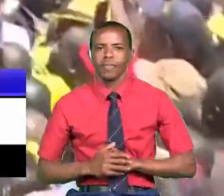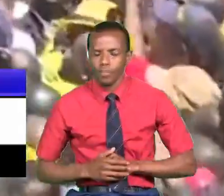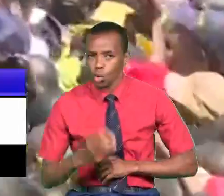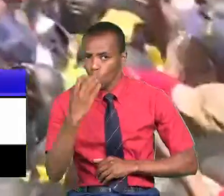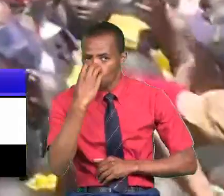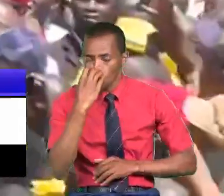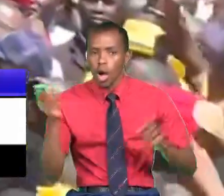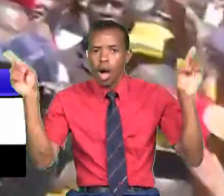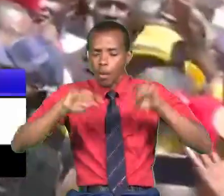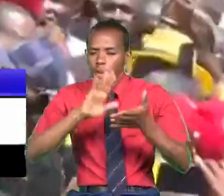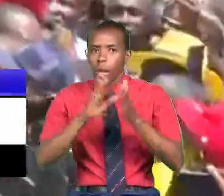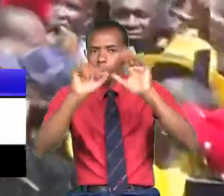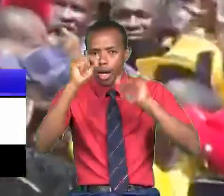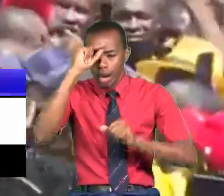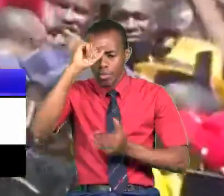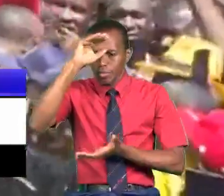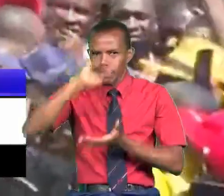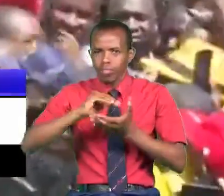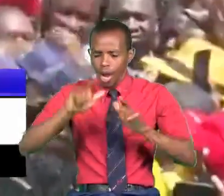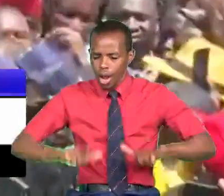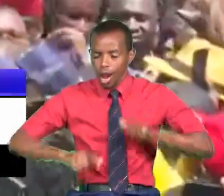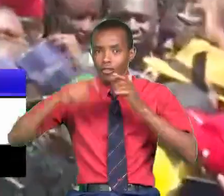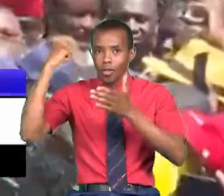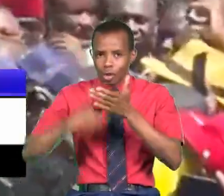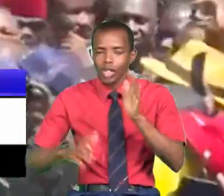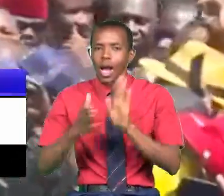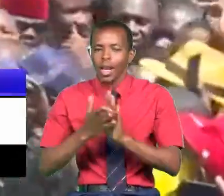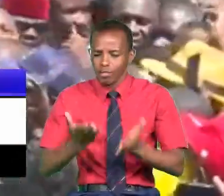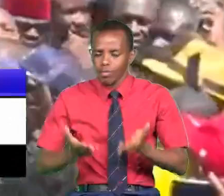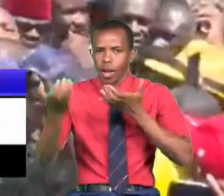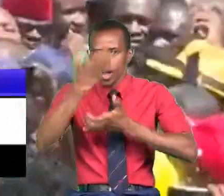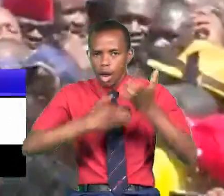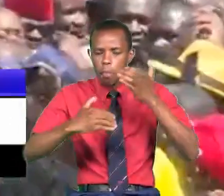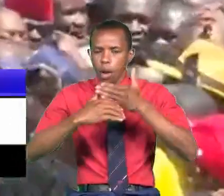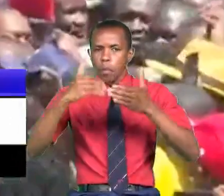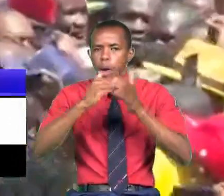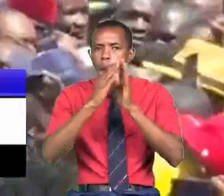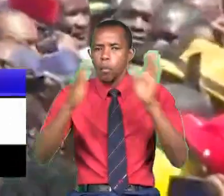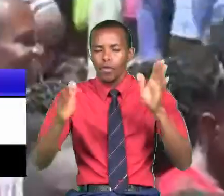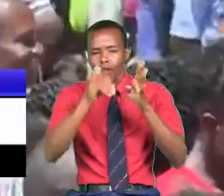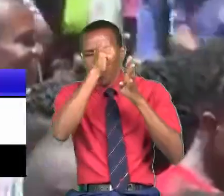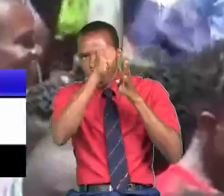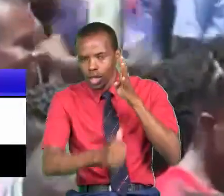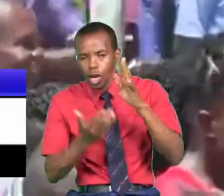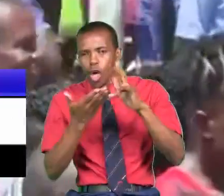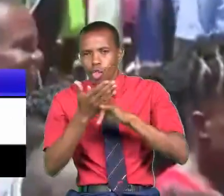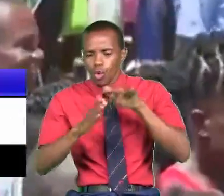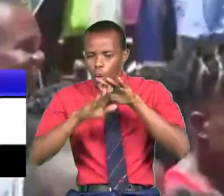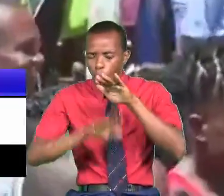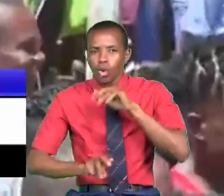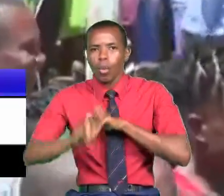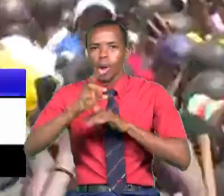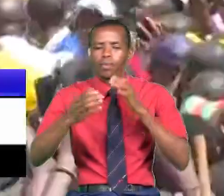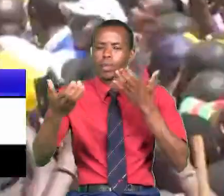Ruto, if elected, says his government will reduce the cost of living and improve the economy while building on the Big Four agenda through his bottom-up